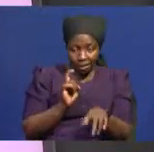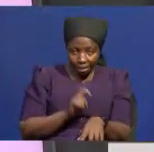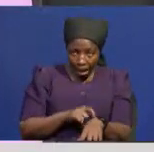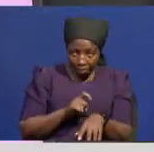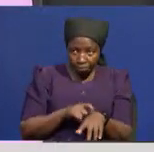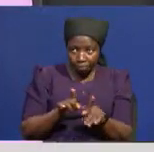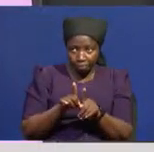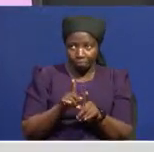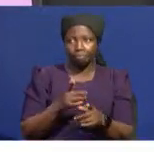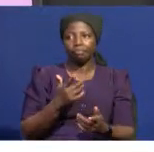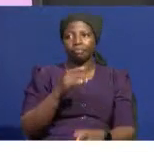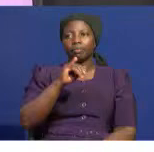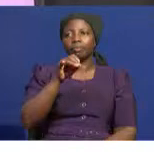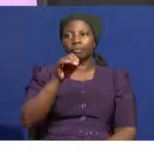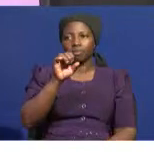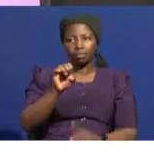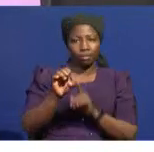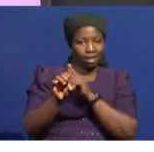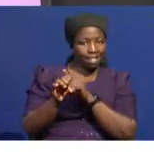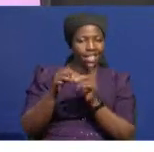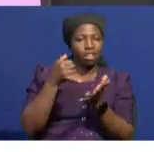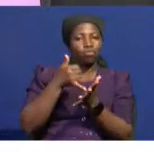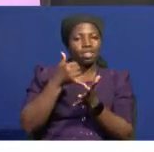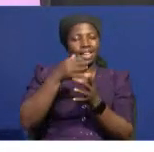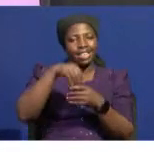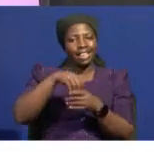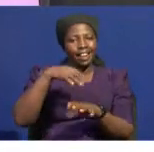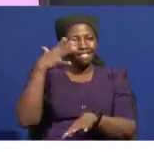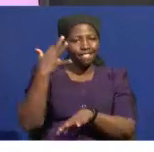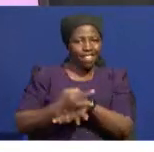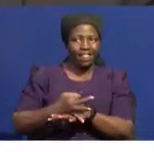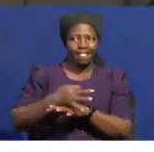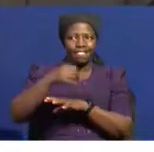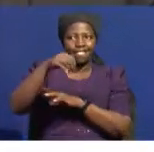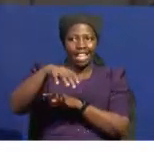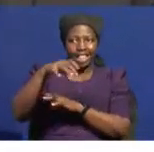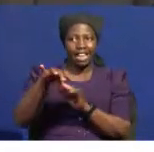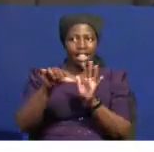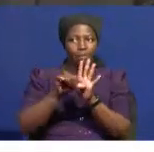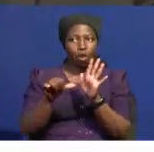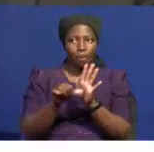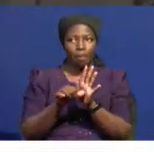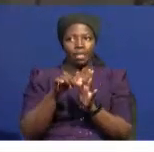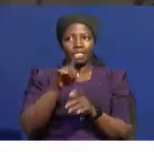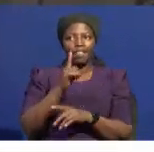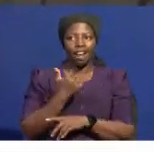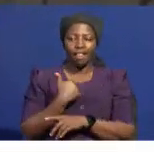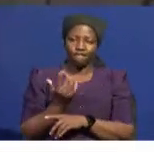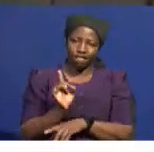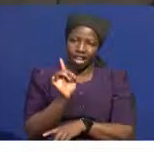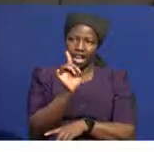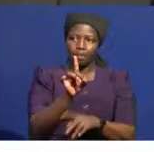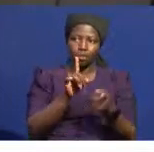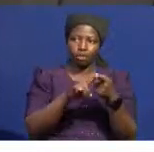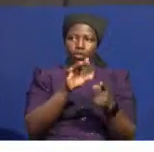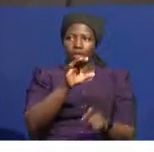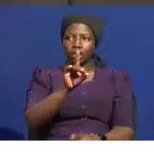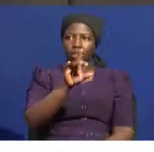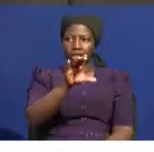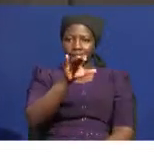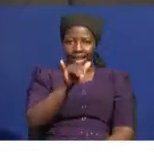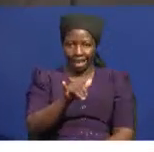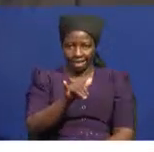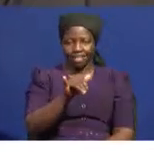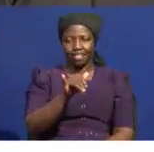Booster Limited is implicated in the fake subsidized fertilizer scandal, honored summons by the Directorate of Criminal